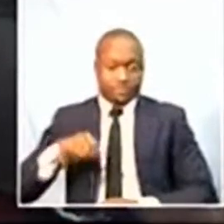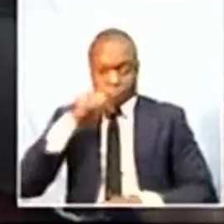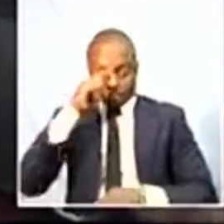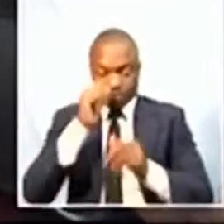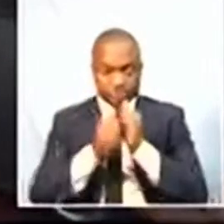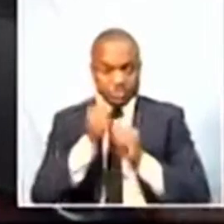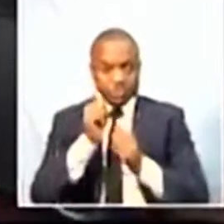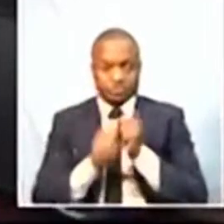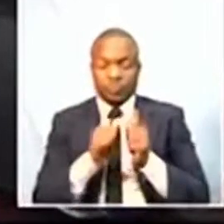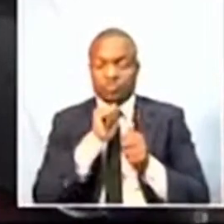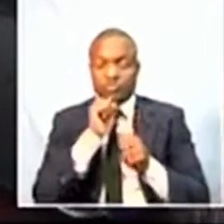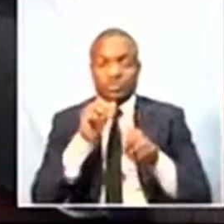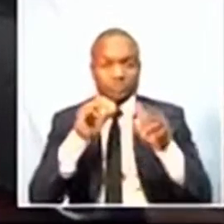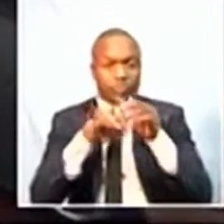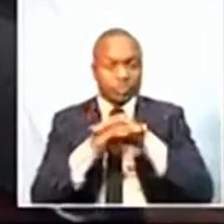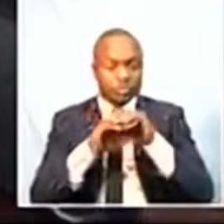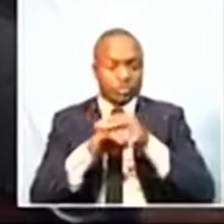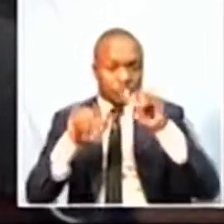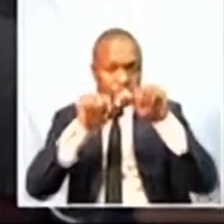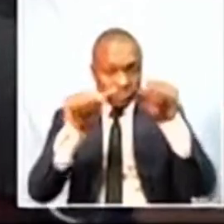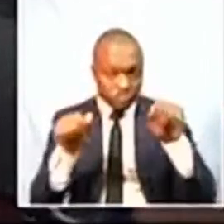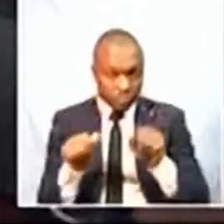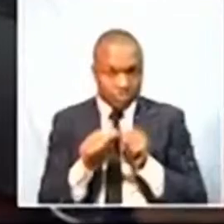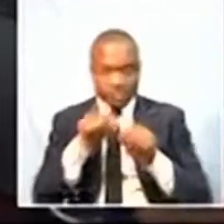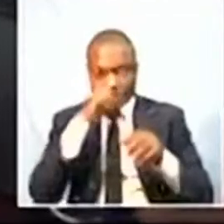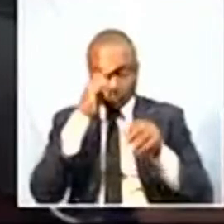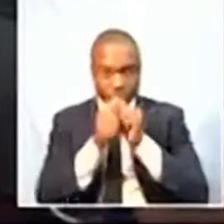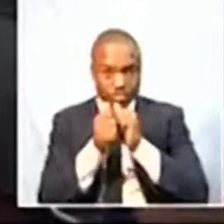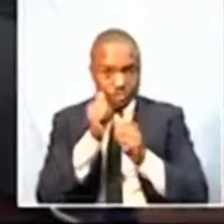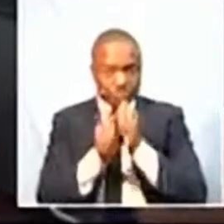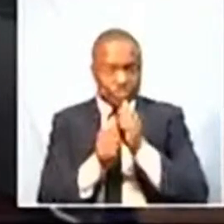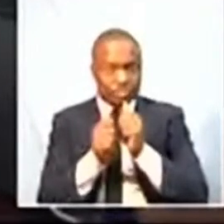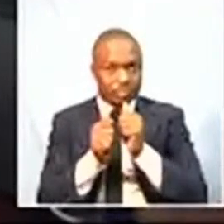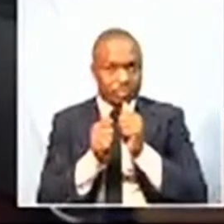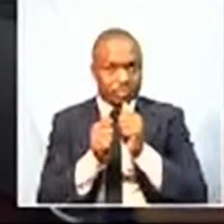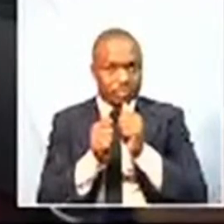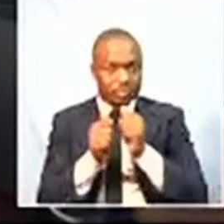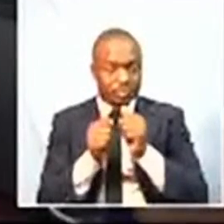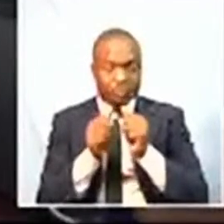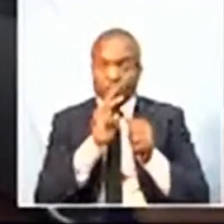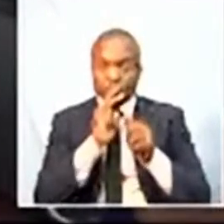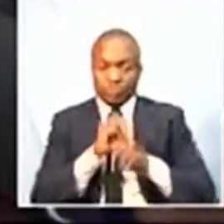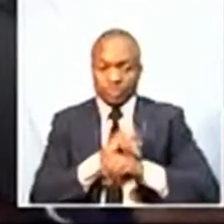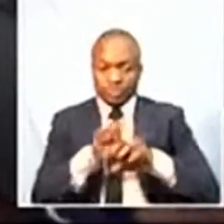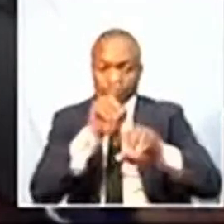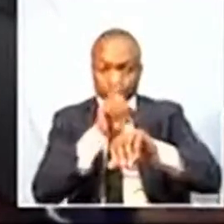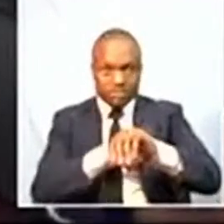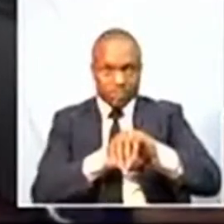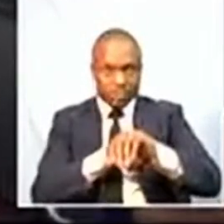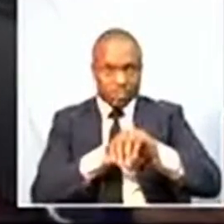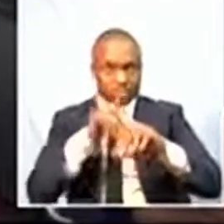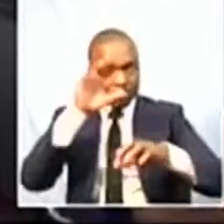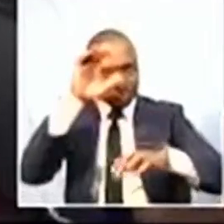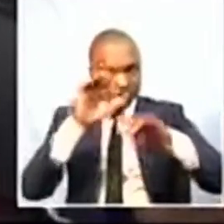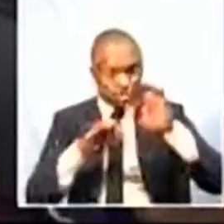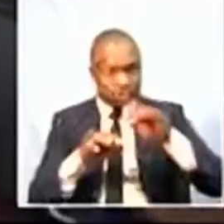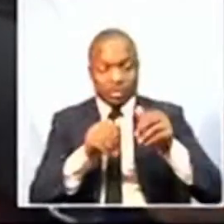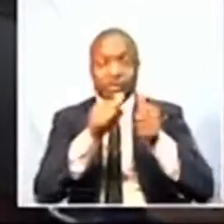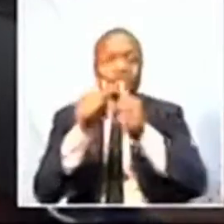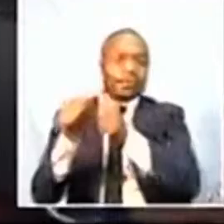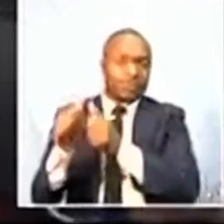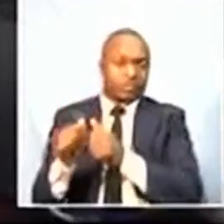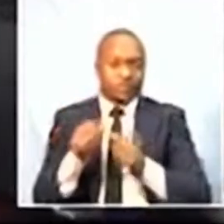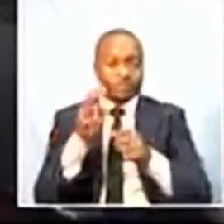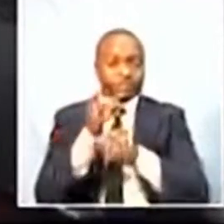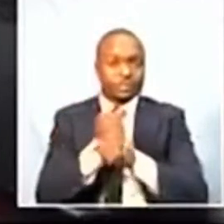of the site as a result of the flooding that occurred during the rainy season. Action taken. Management wishes